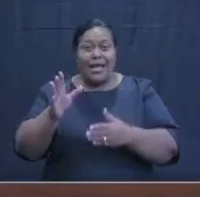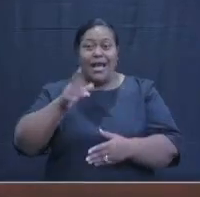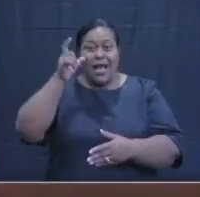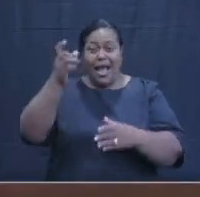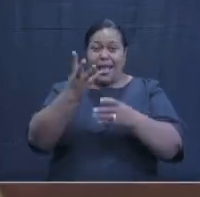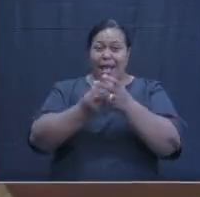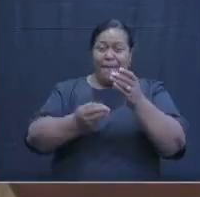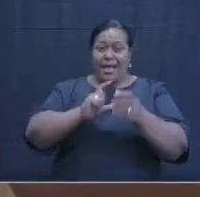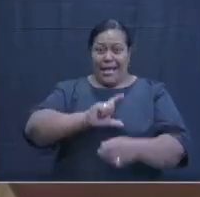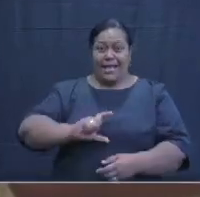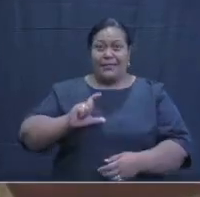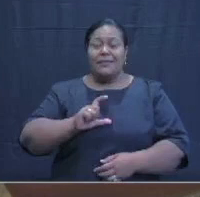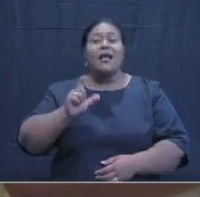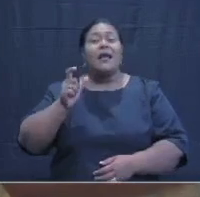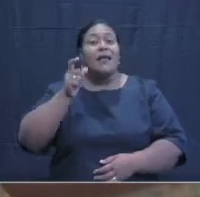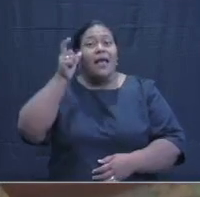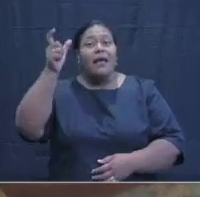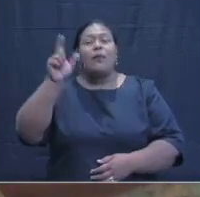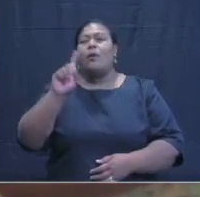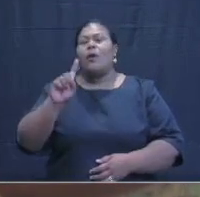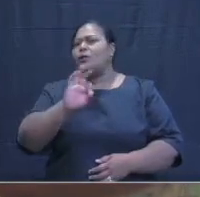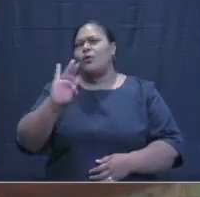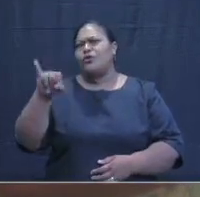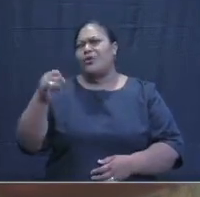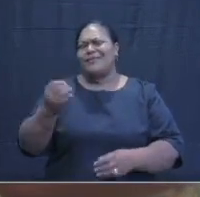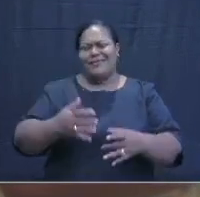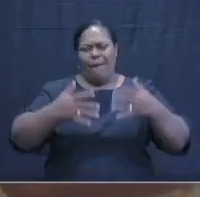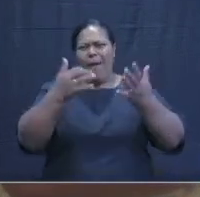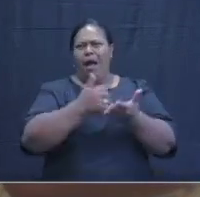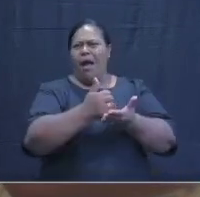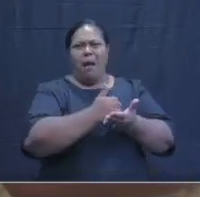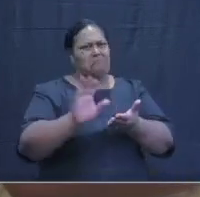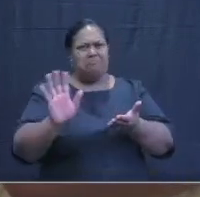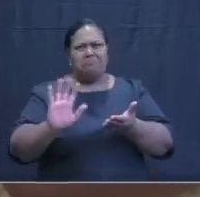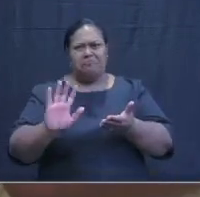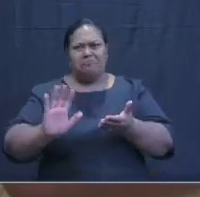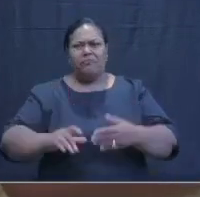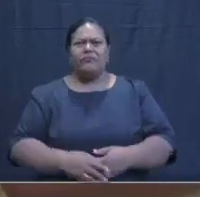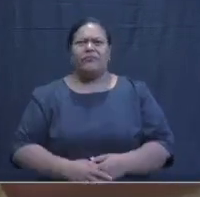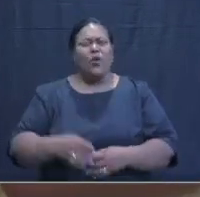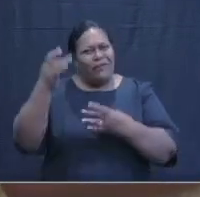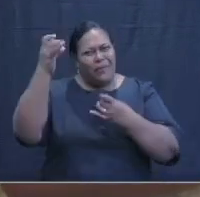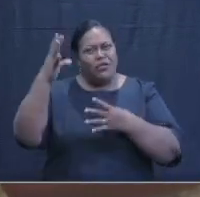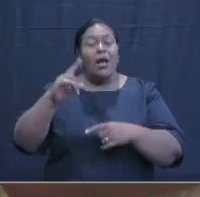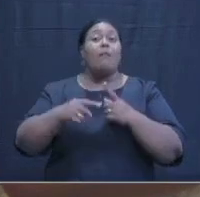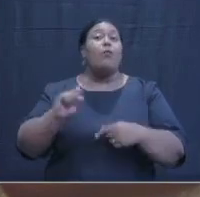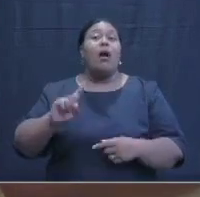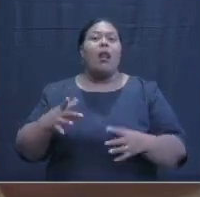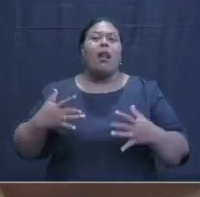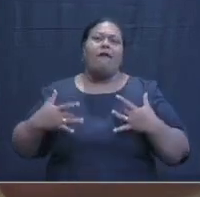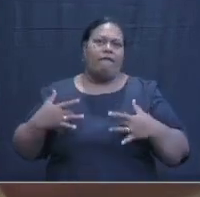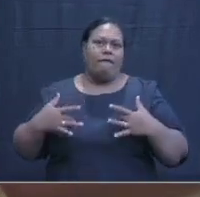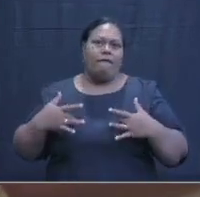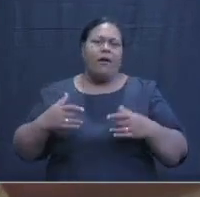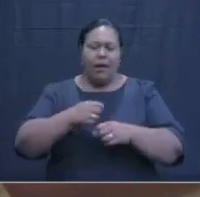is not merely a matter of facts and figures or information. It is about the lives of